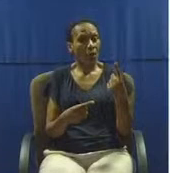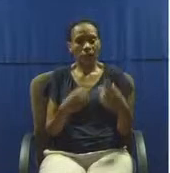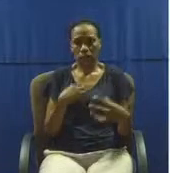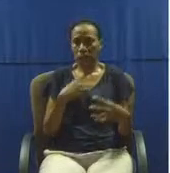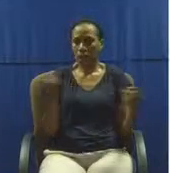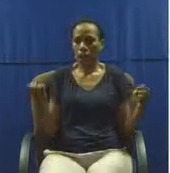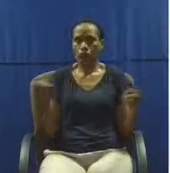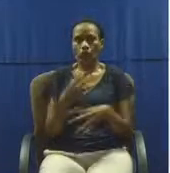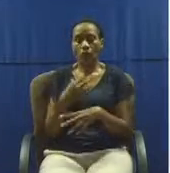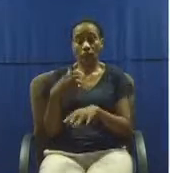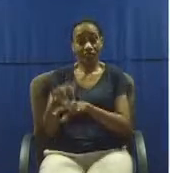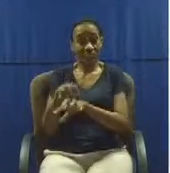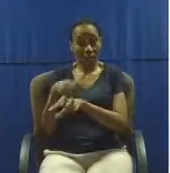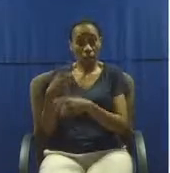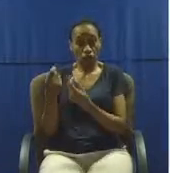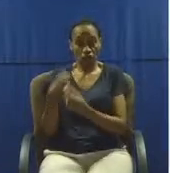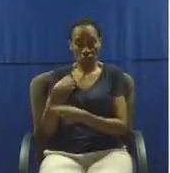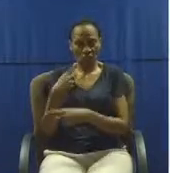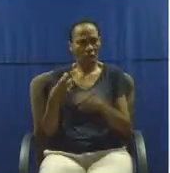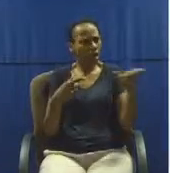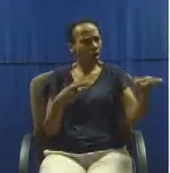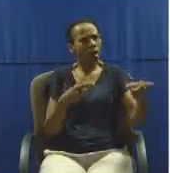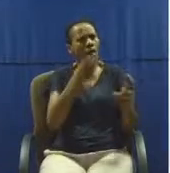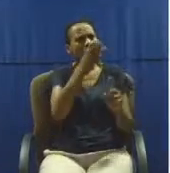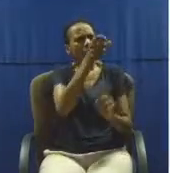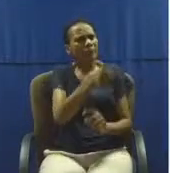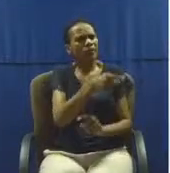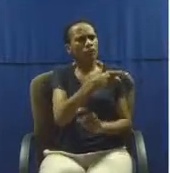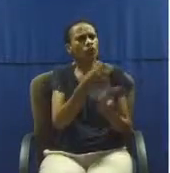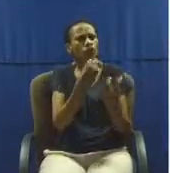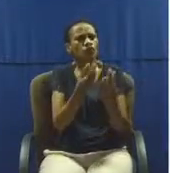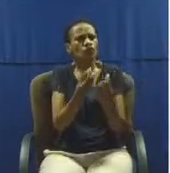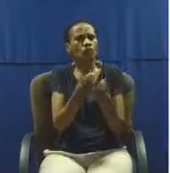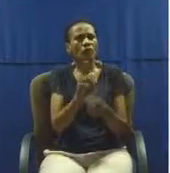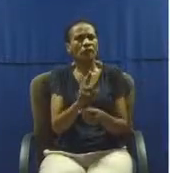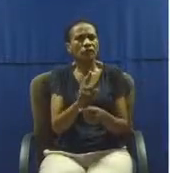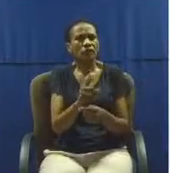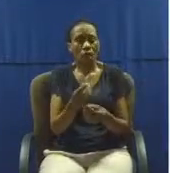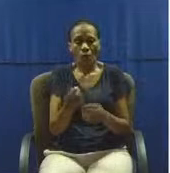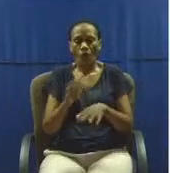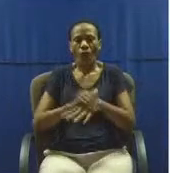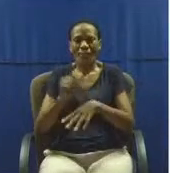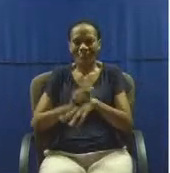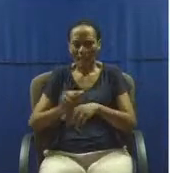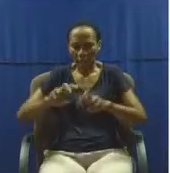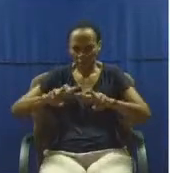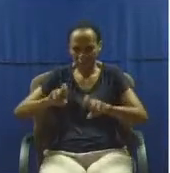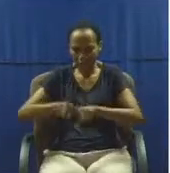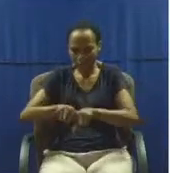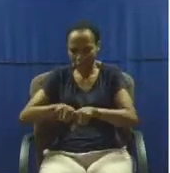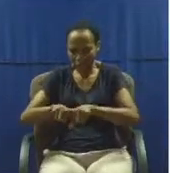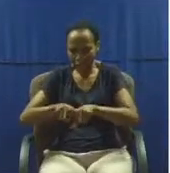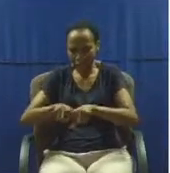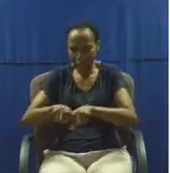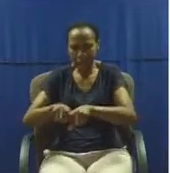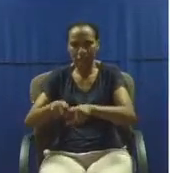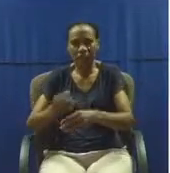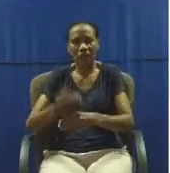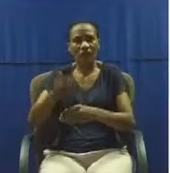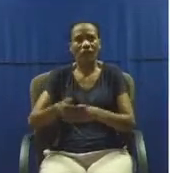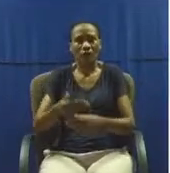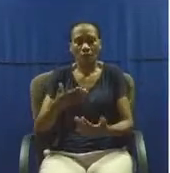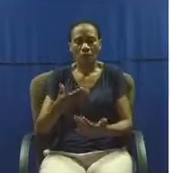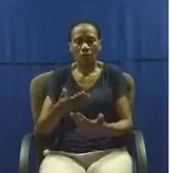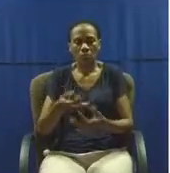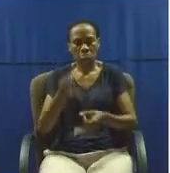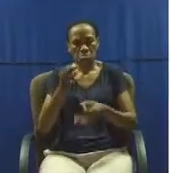I'm a farmer, creates a gadget that tests your soil and immediately tells you what you can plant